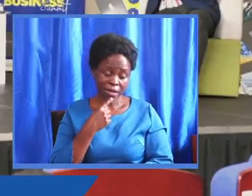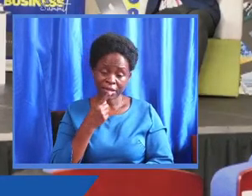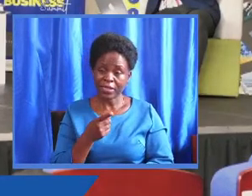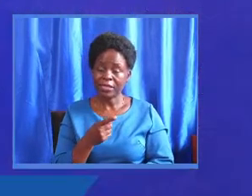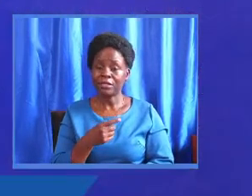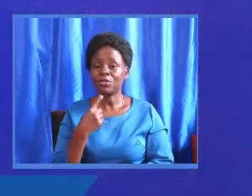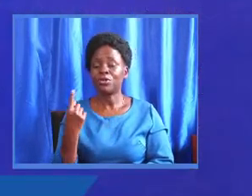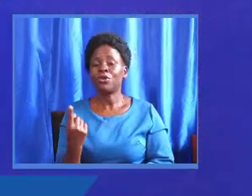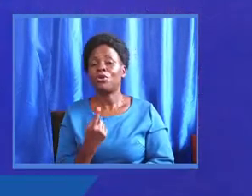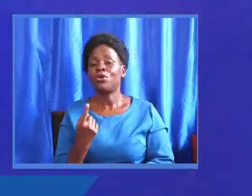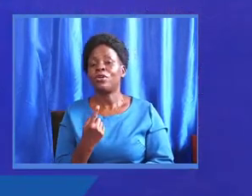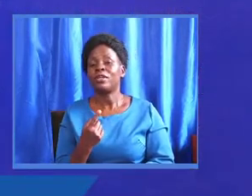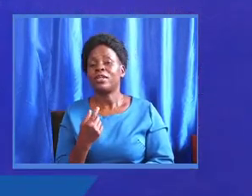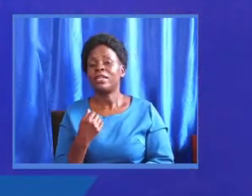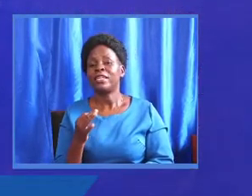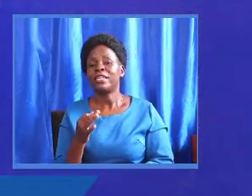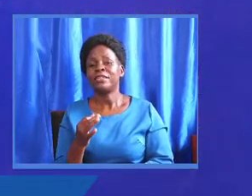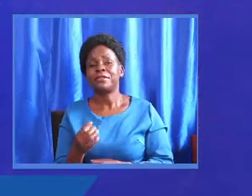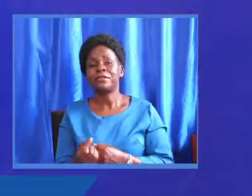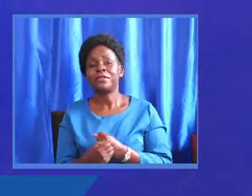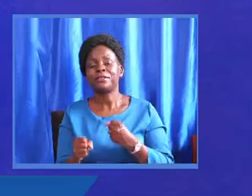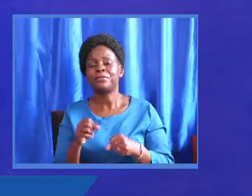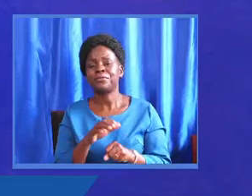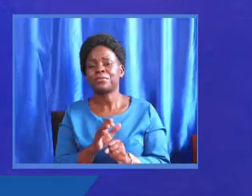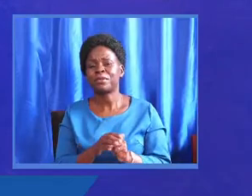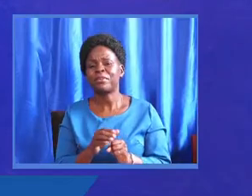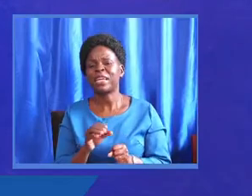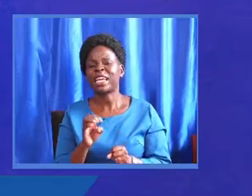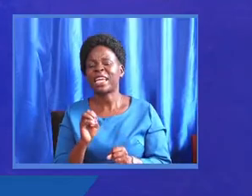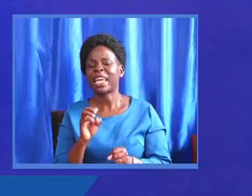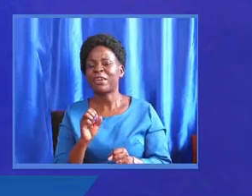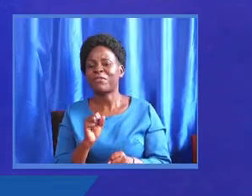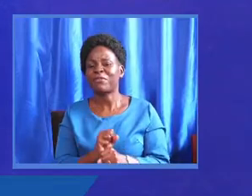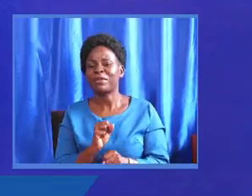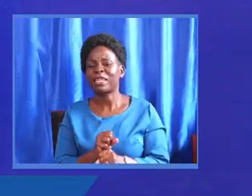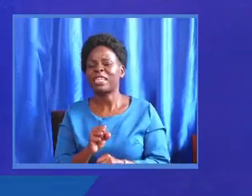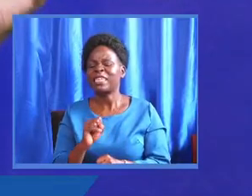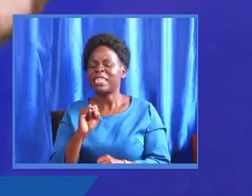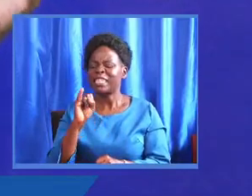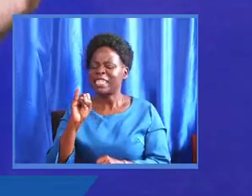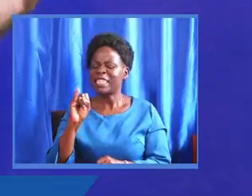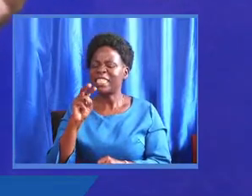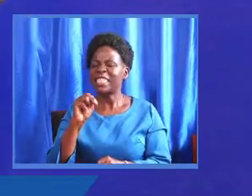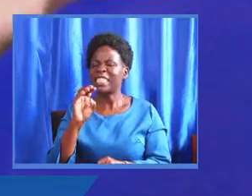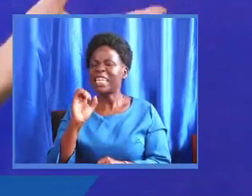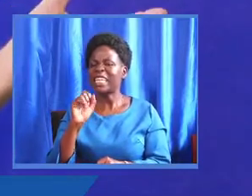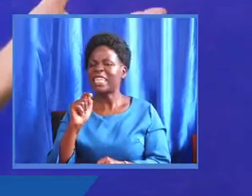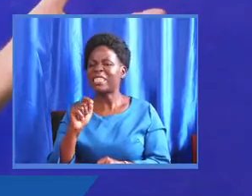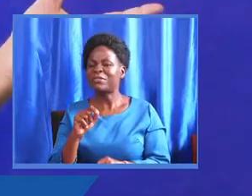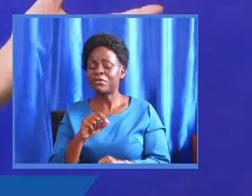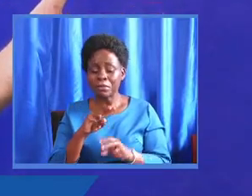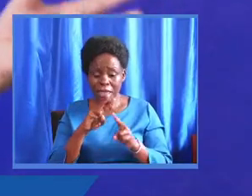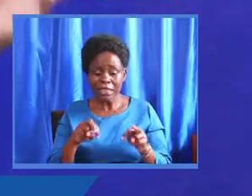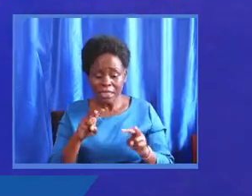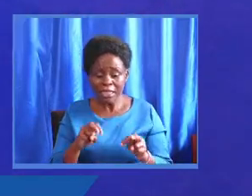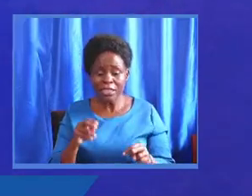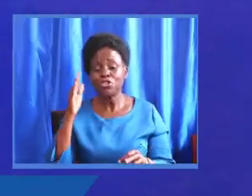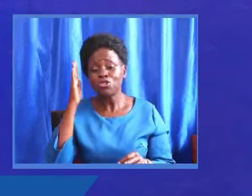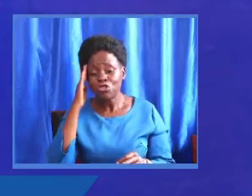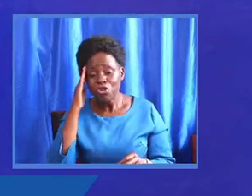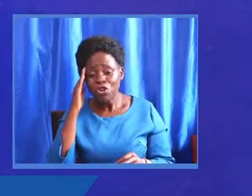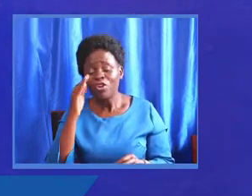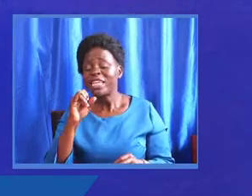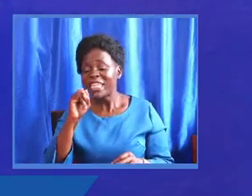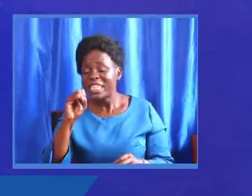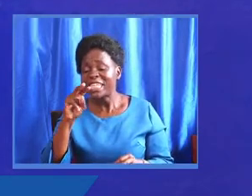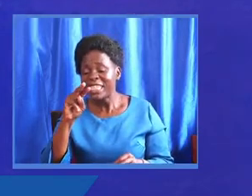unless you yourself make an effort of finding what incentives are being offered to Ugandans, you'll never know. And then you have